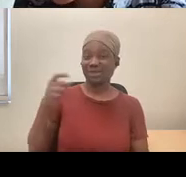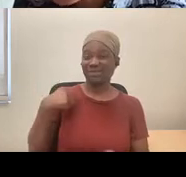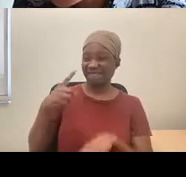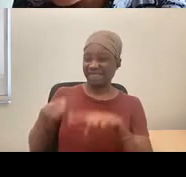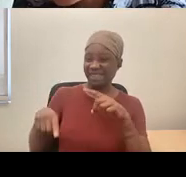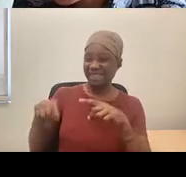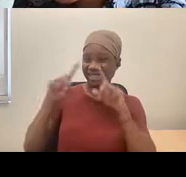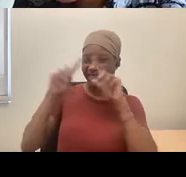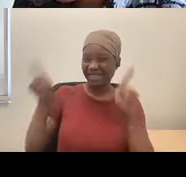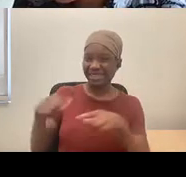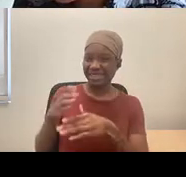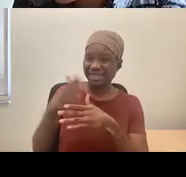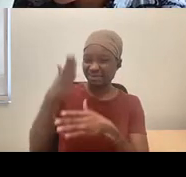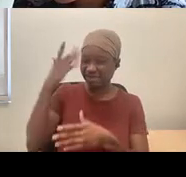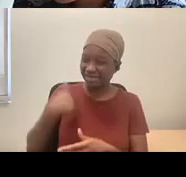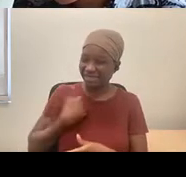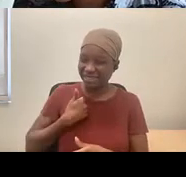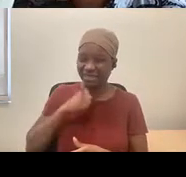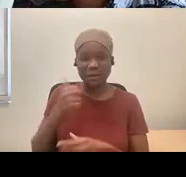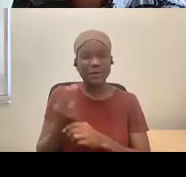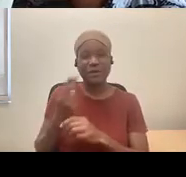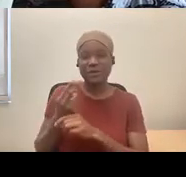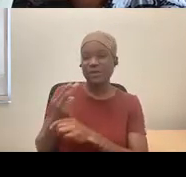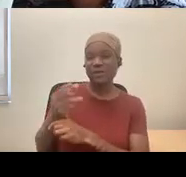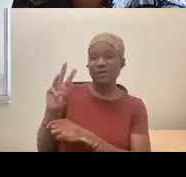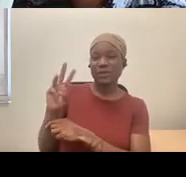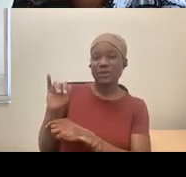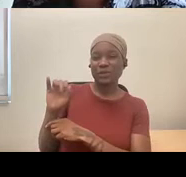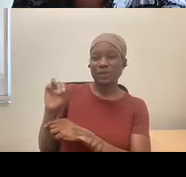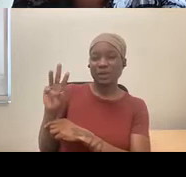Windows machine, but I'm gonna show you the support page. Oops.